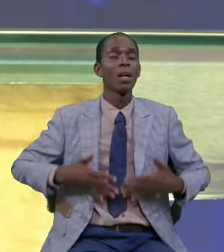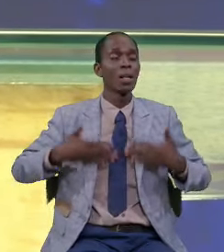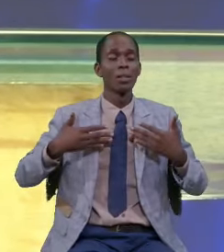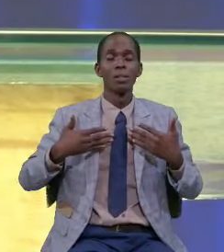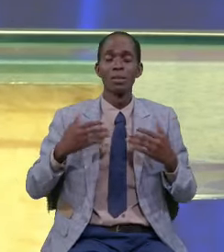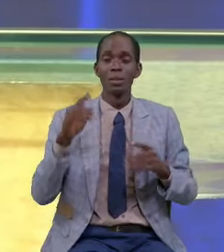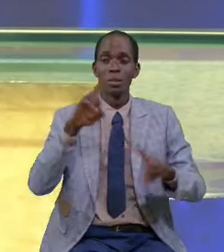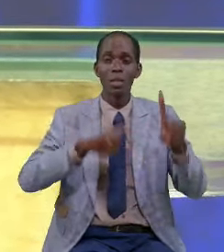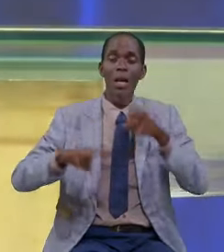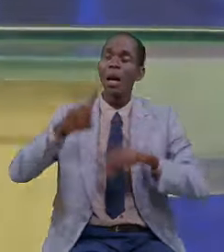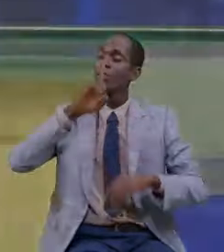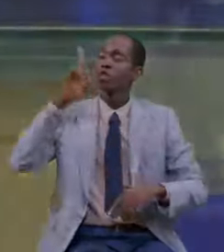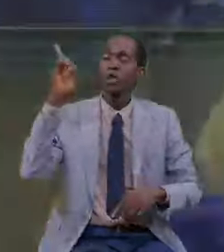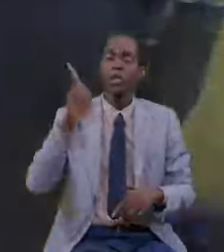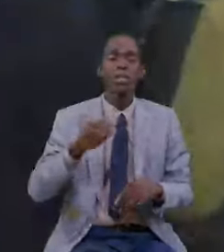Assurance in my life.